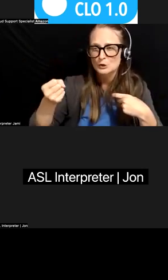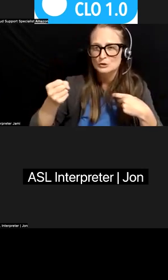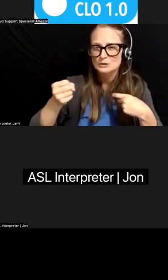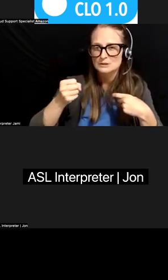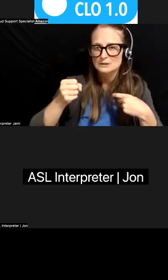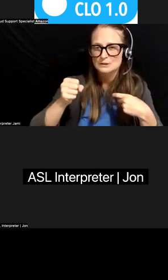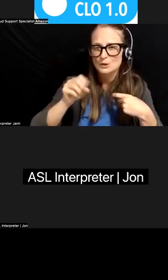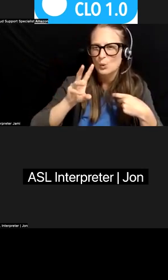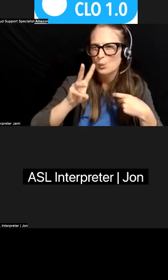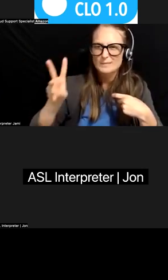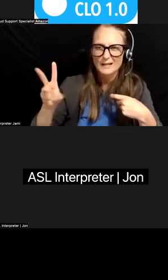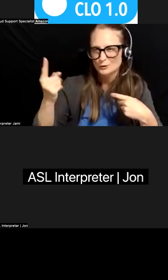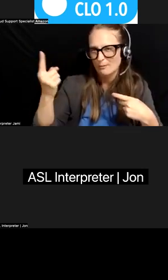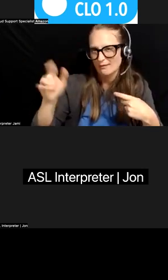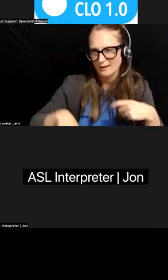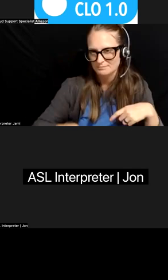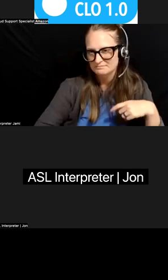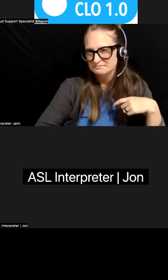site, something like that, right?